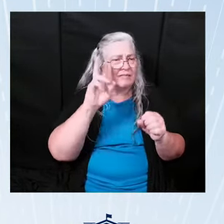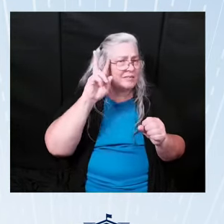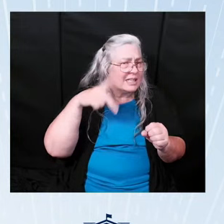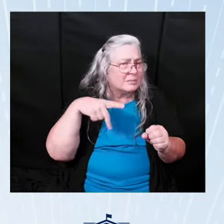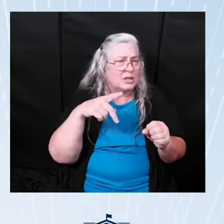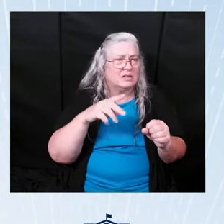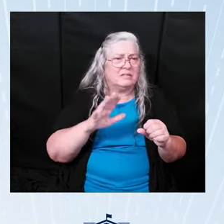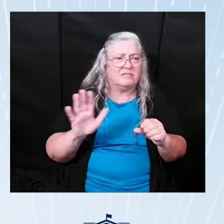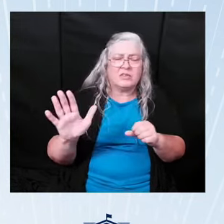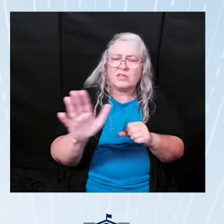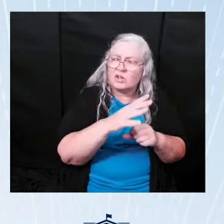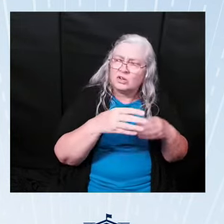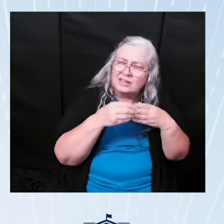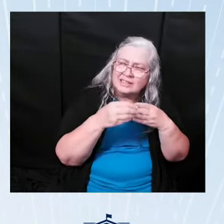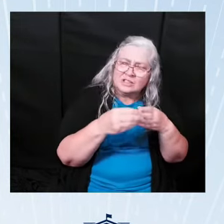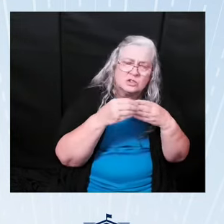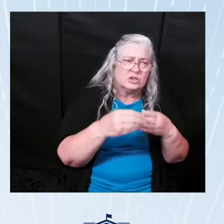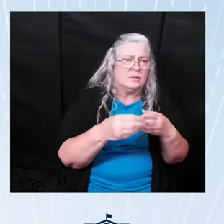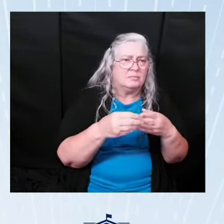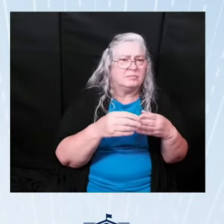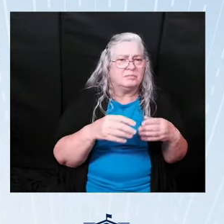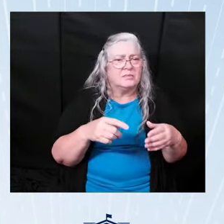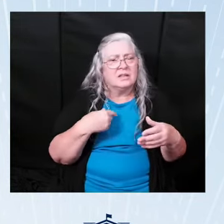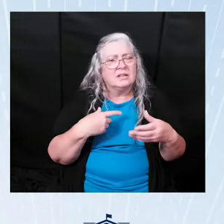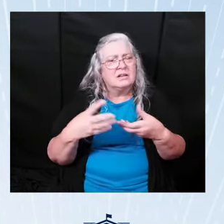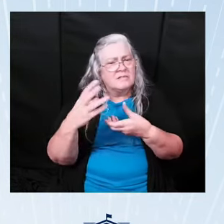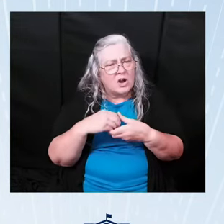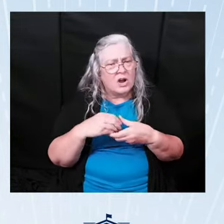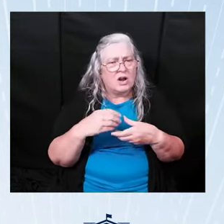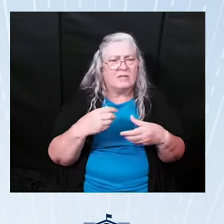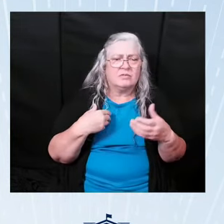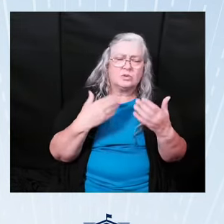excited to be in conversation with you today. Thank you.